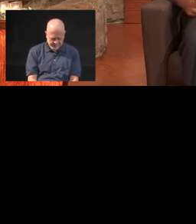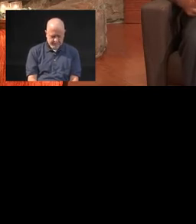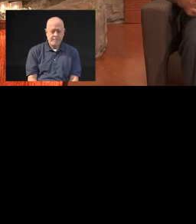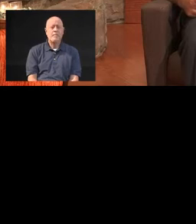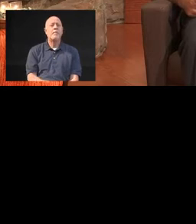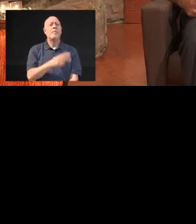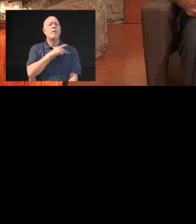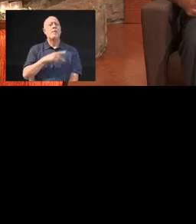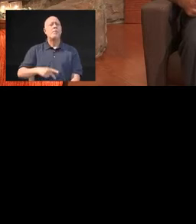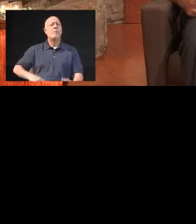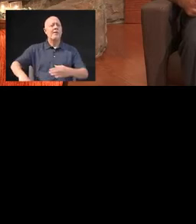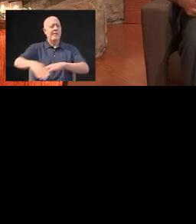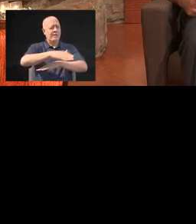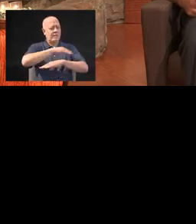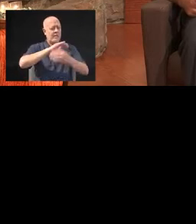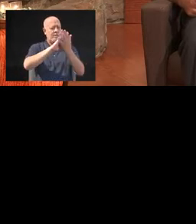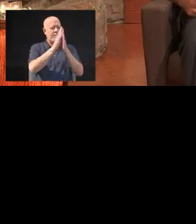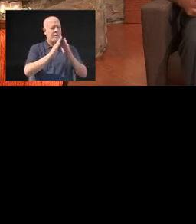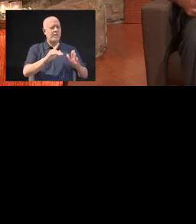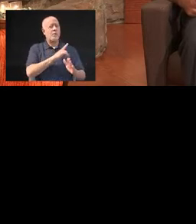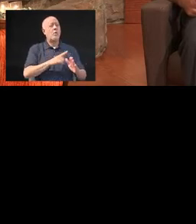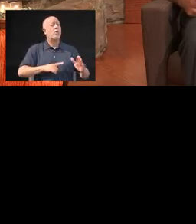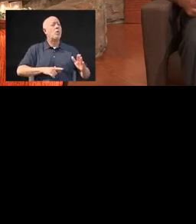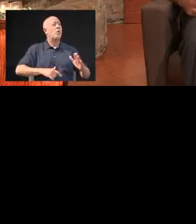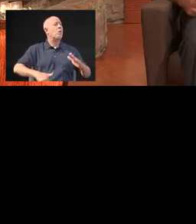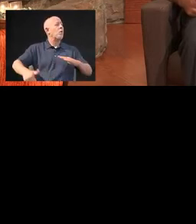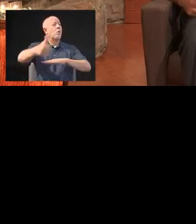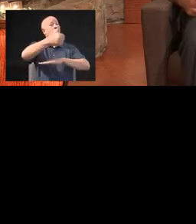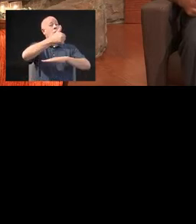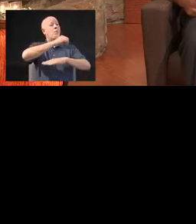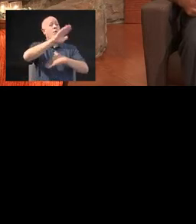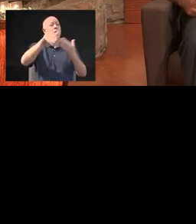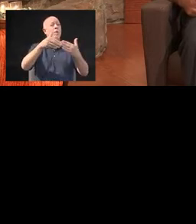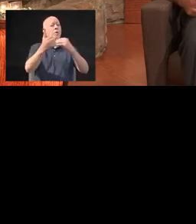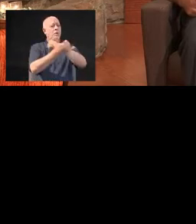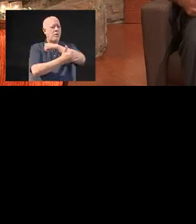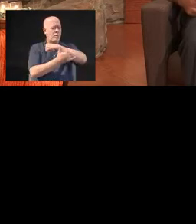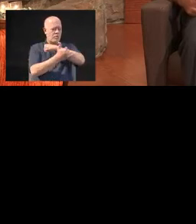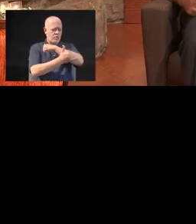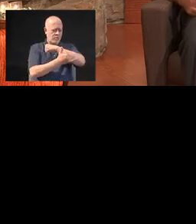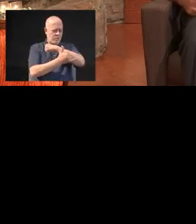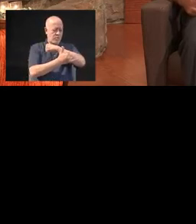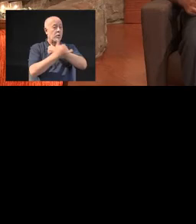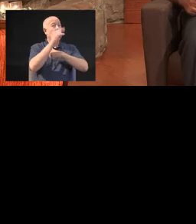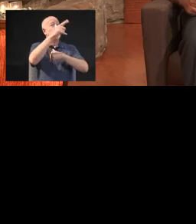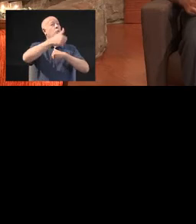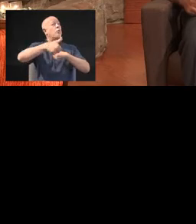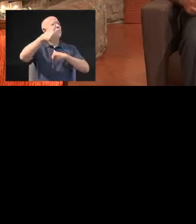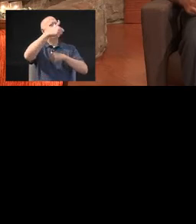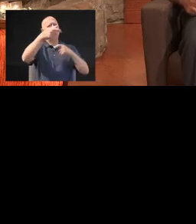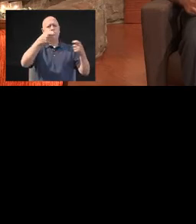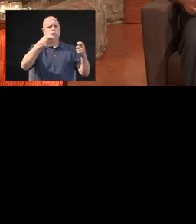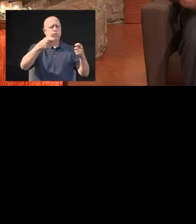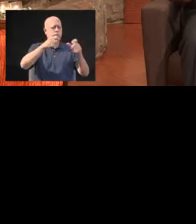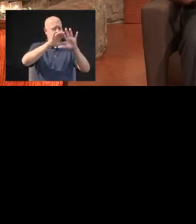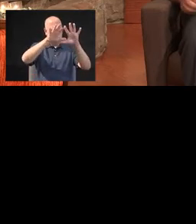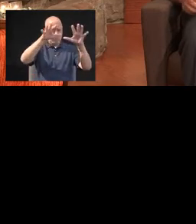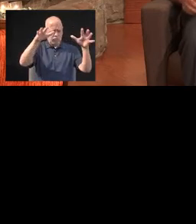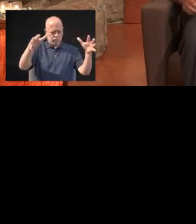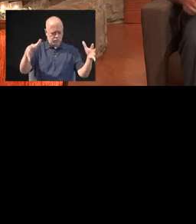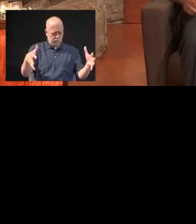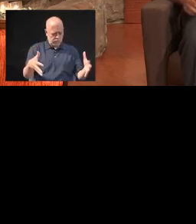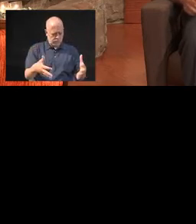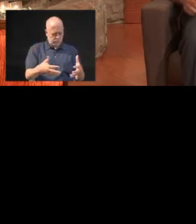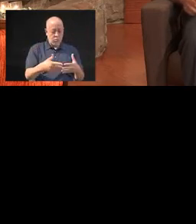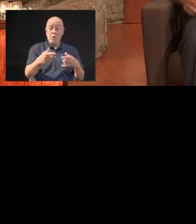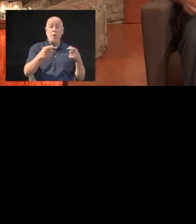Prince of Peace, Lord over every nation, you rule all the peoples of the earth. May you reign